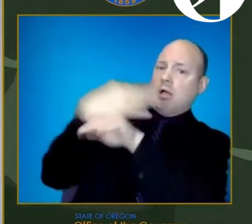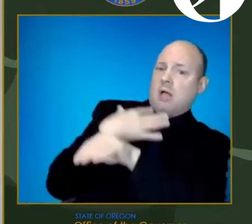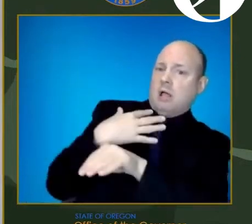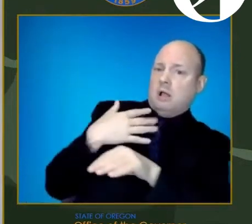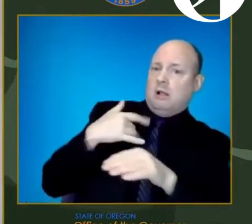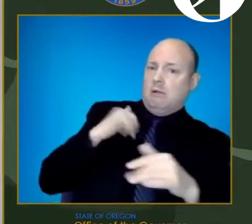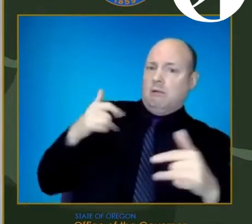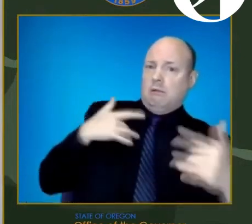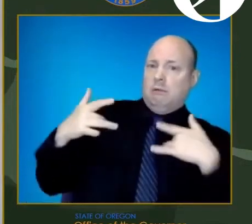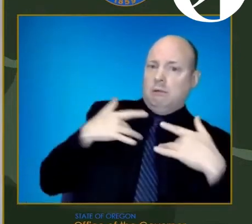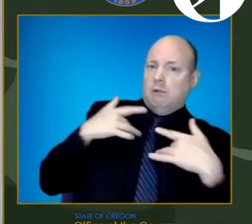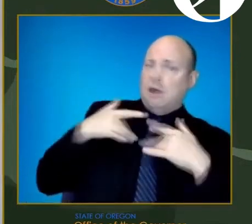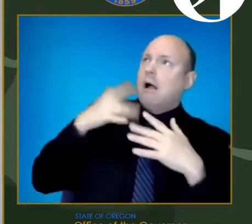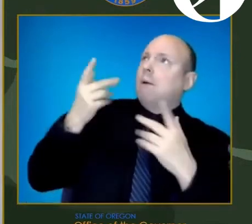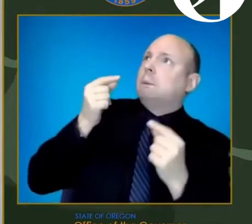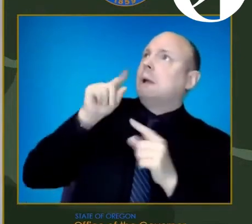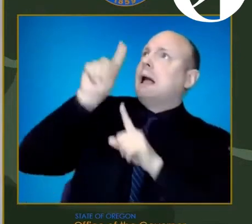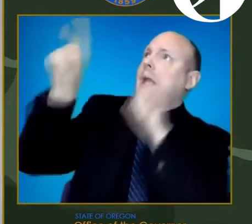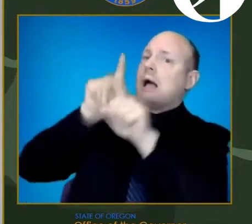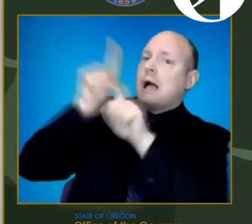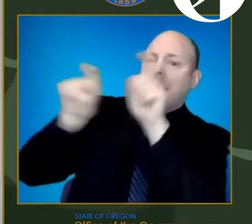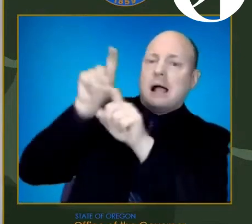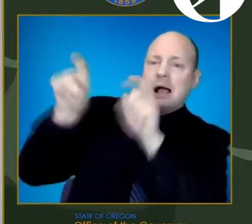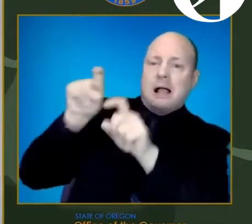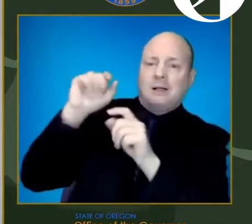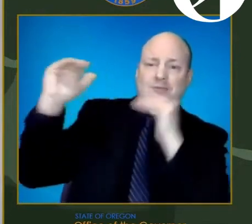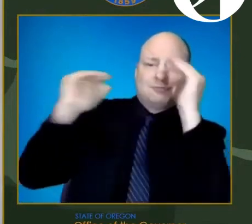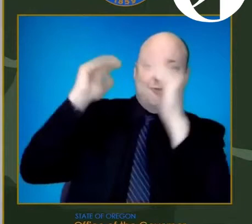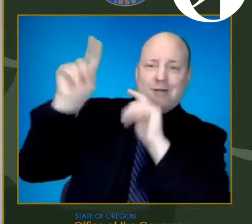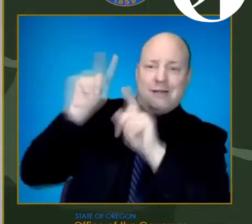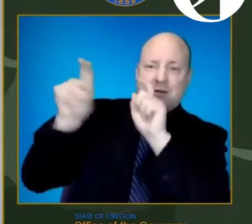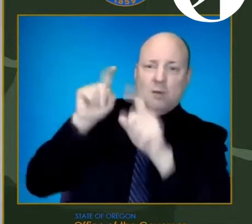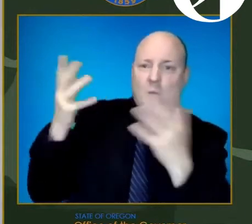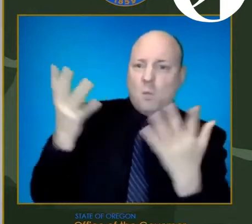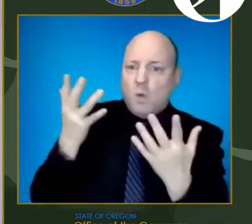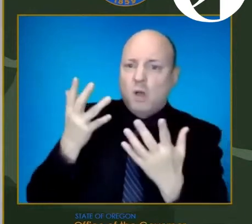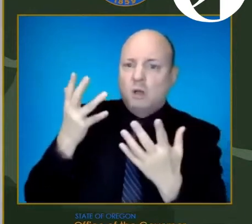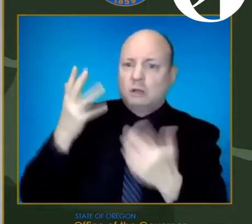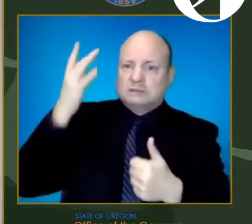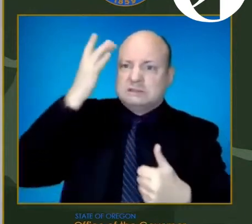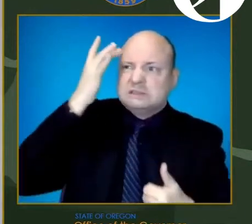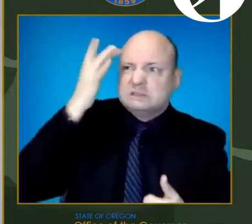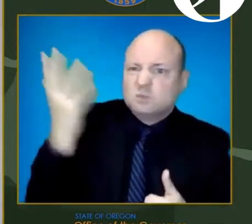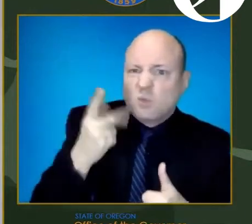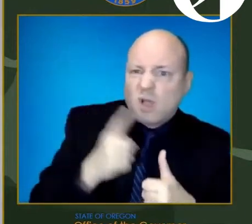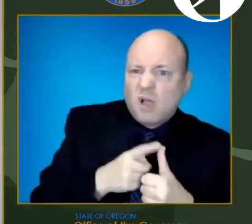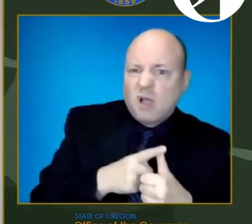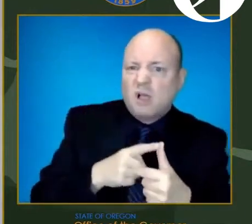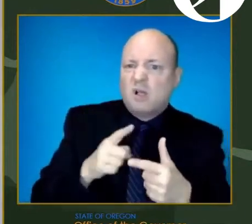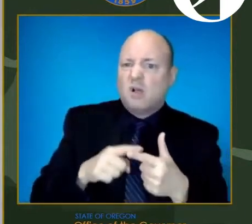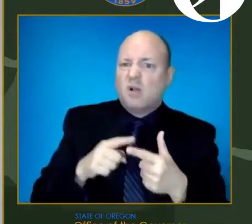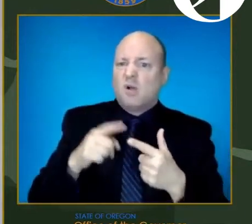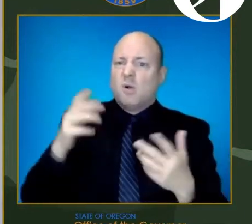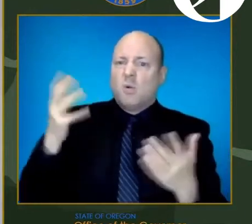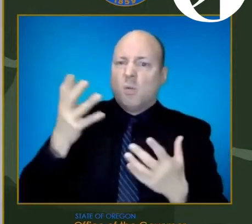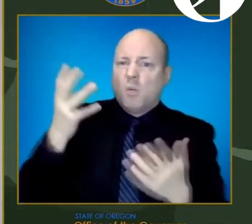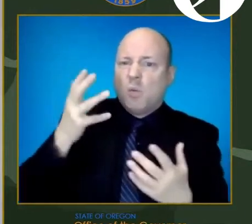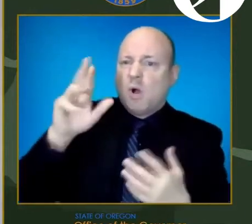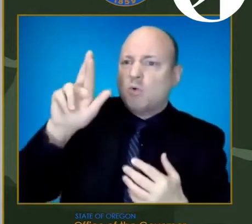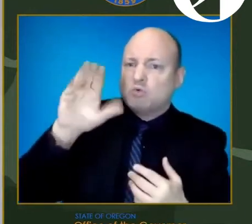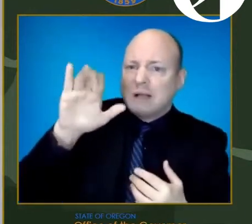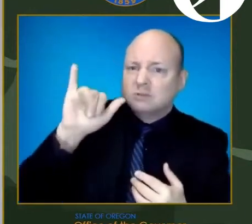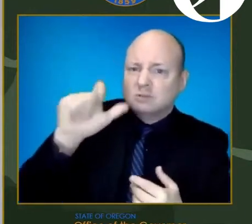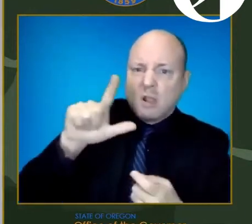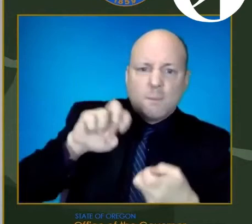about, not just the pandemic, but about, racial tension and political climate. And parents are having really,